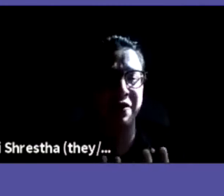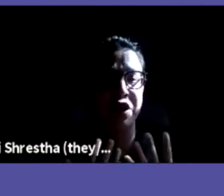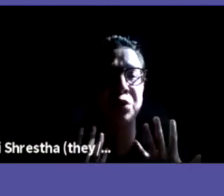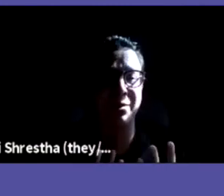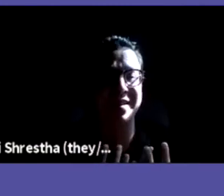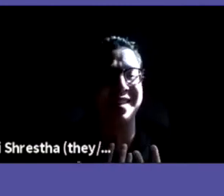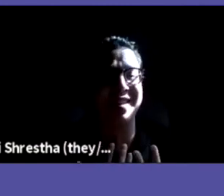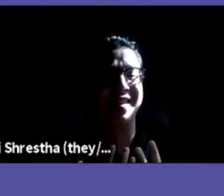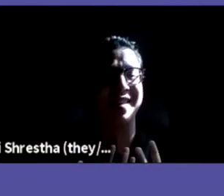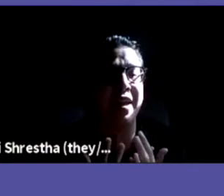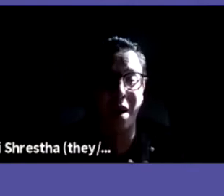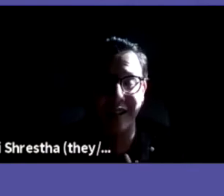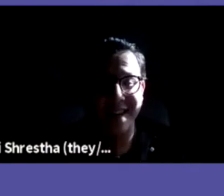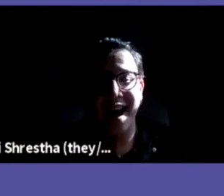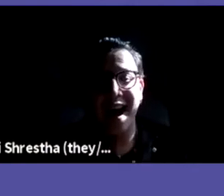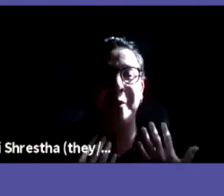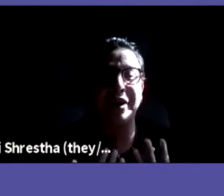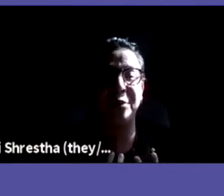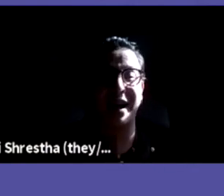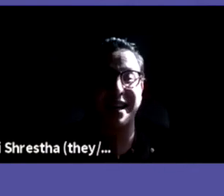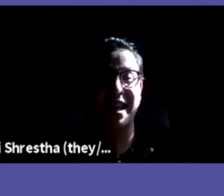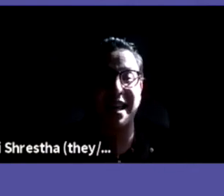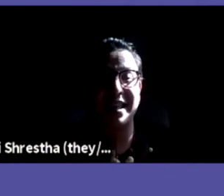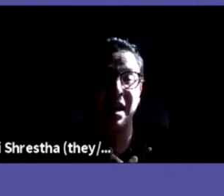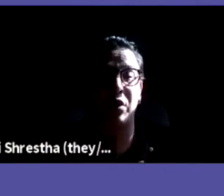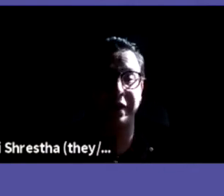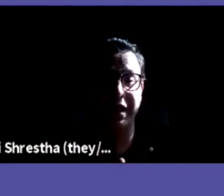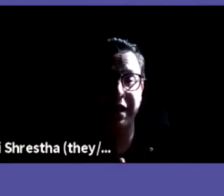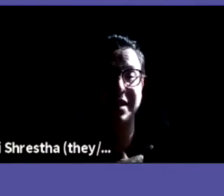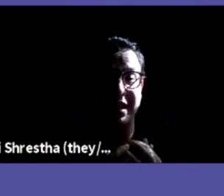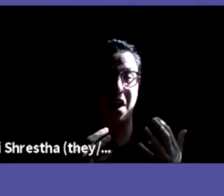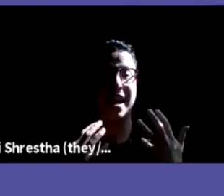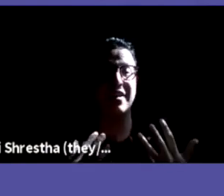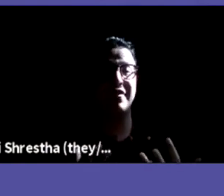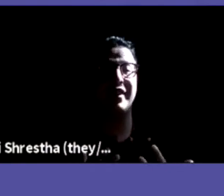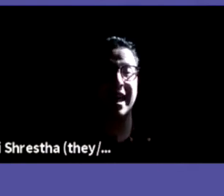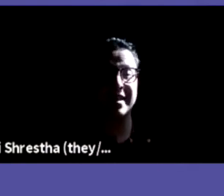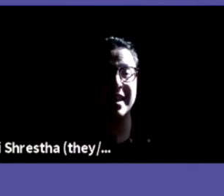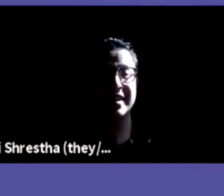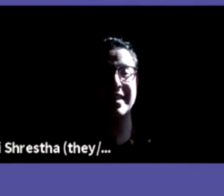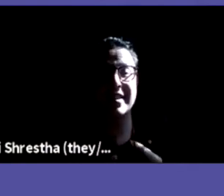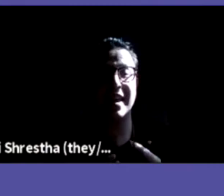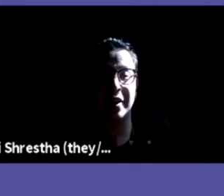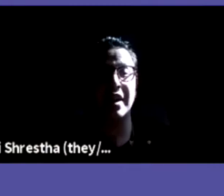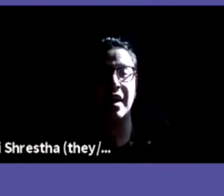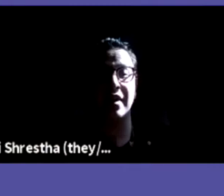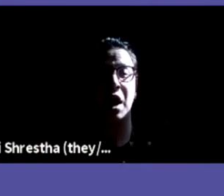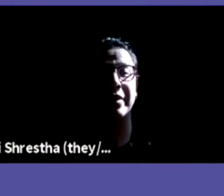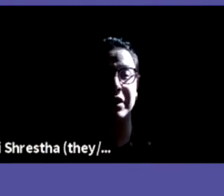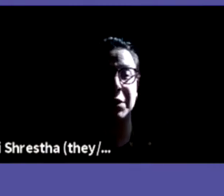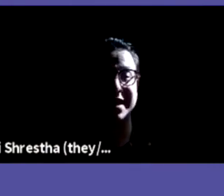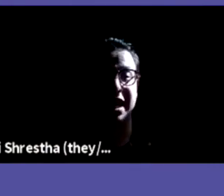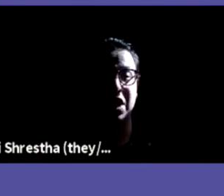this virtual space in that way as well. I wanted to recognize that Steppenwolf Theater sits on native land. This area